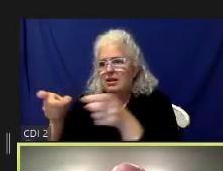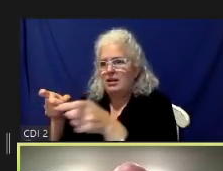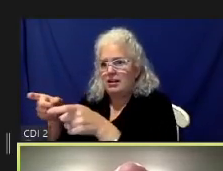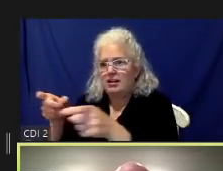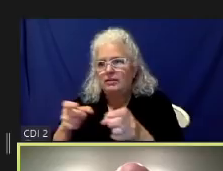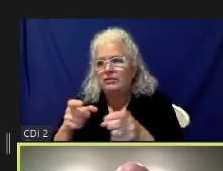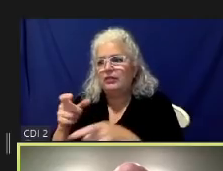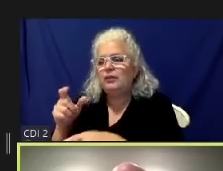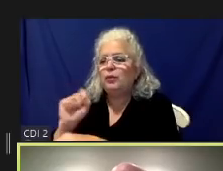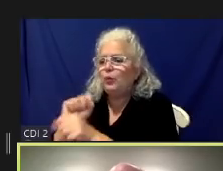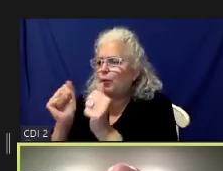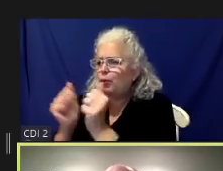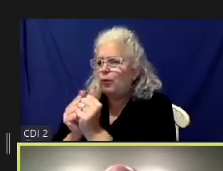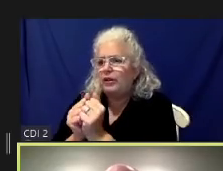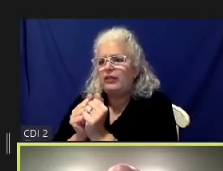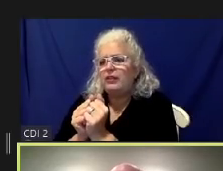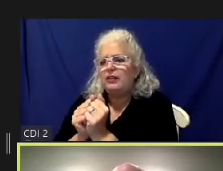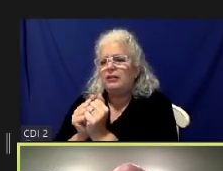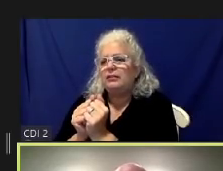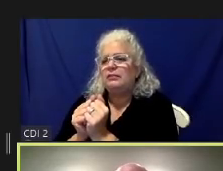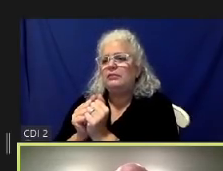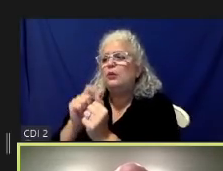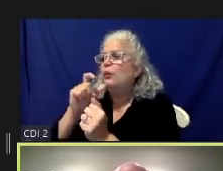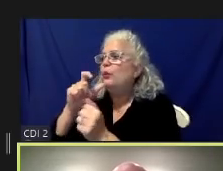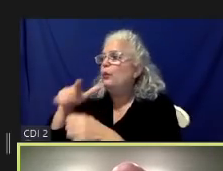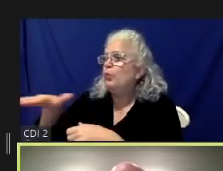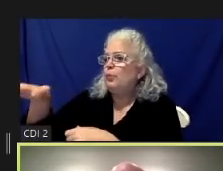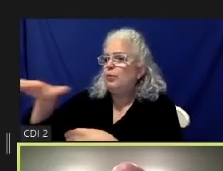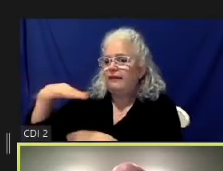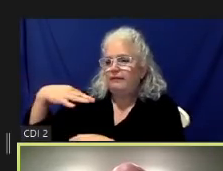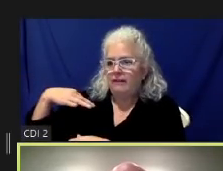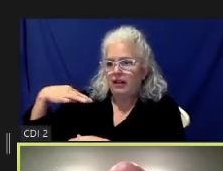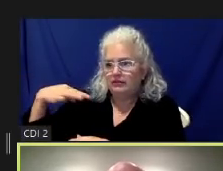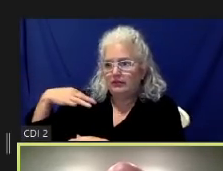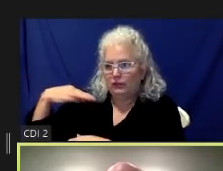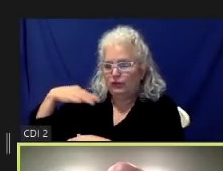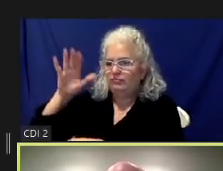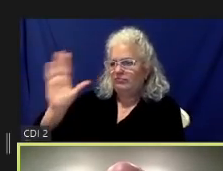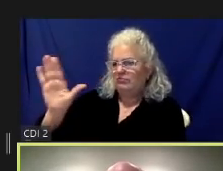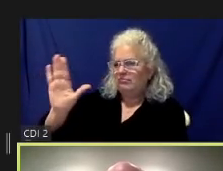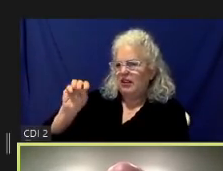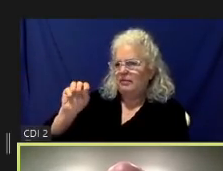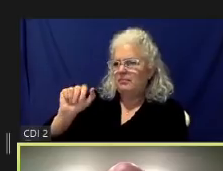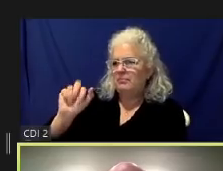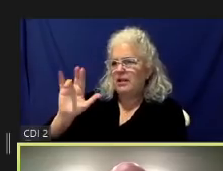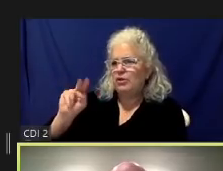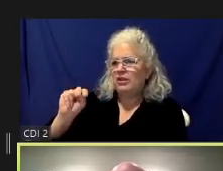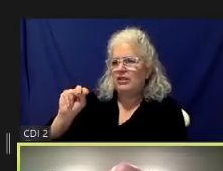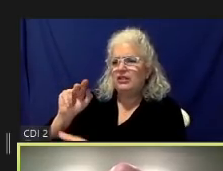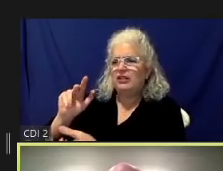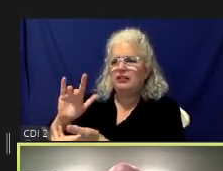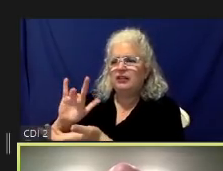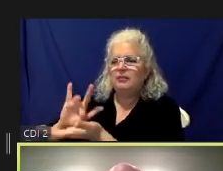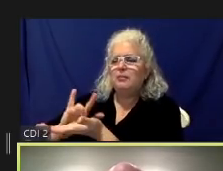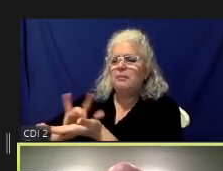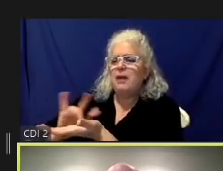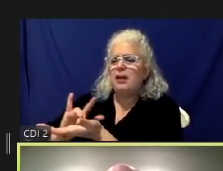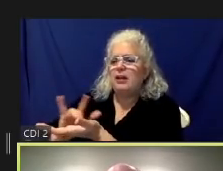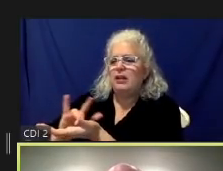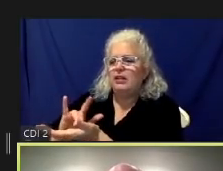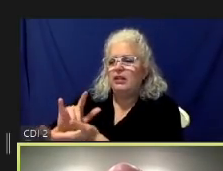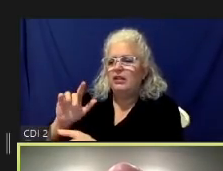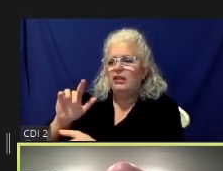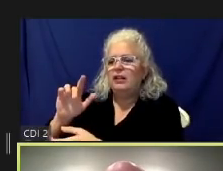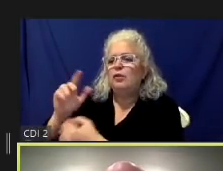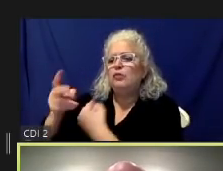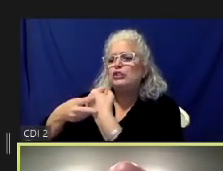Reserve Corps, disaster service workers, other organized volunteers in order to eventually